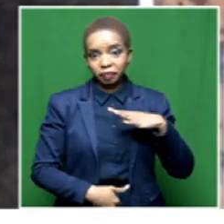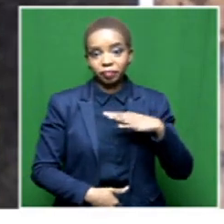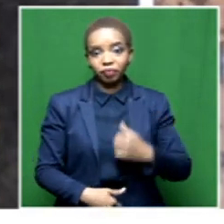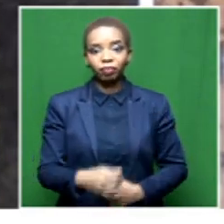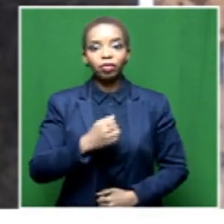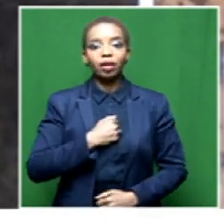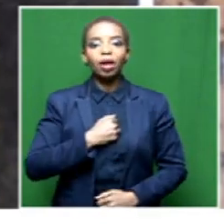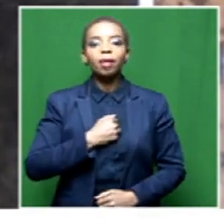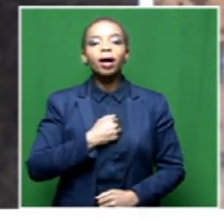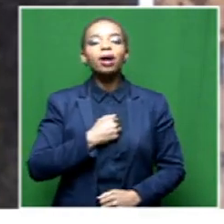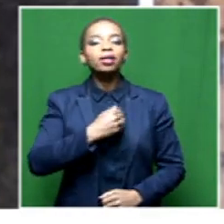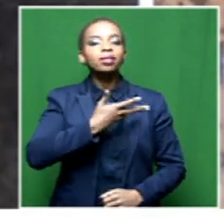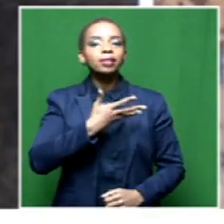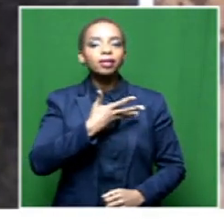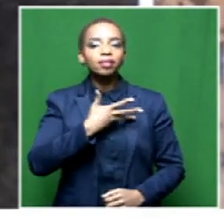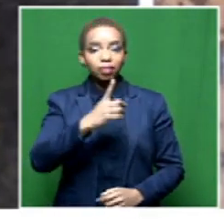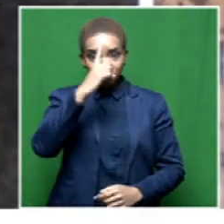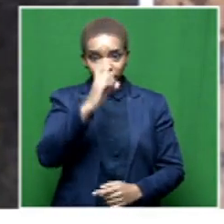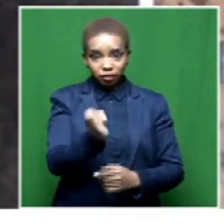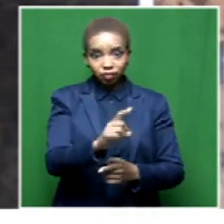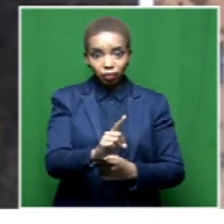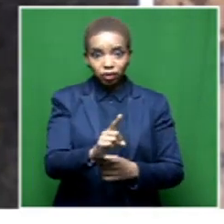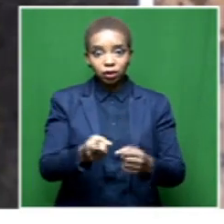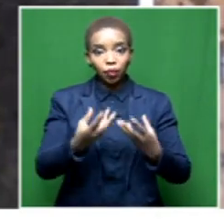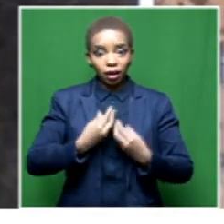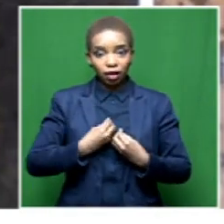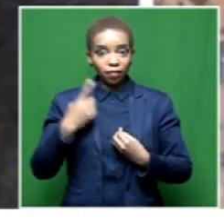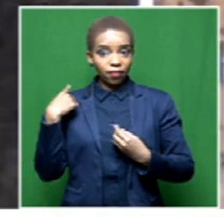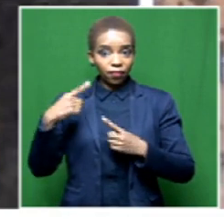and to make a living here. My